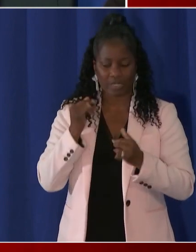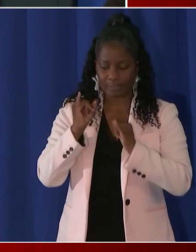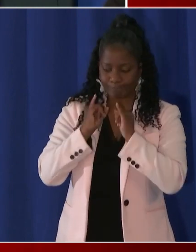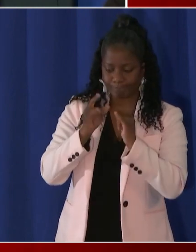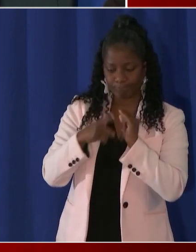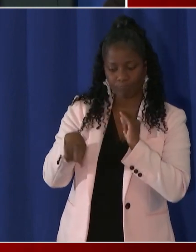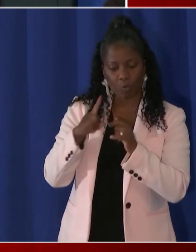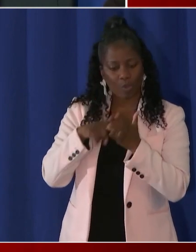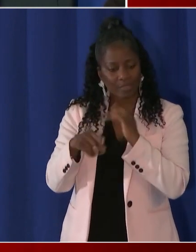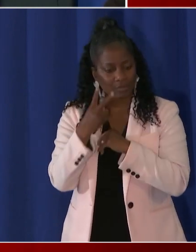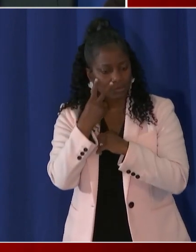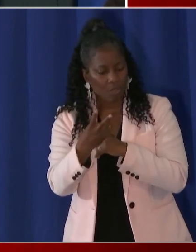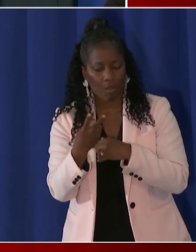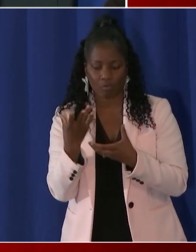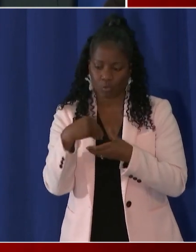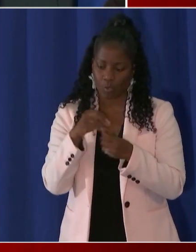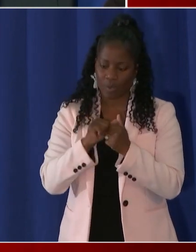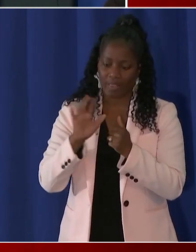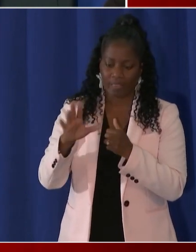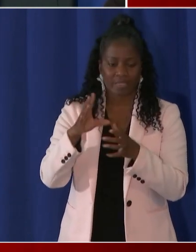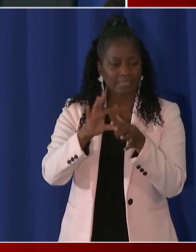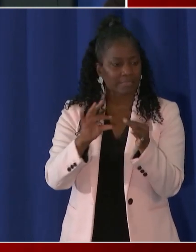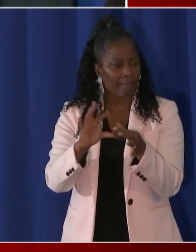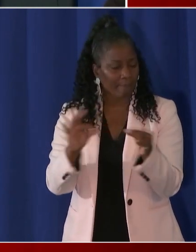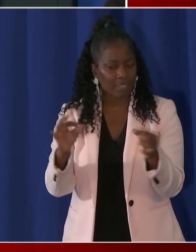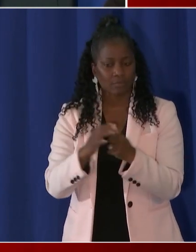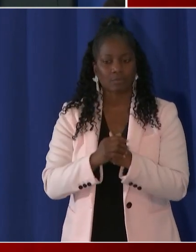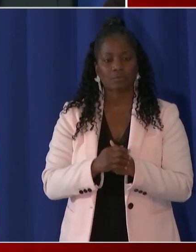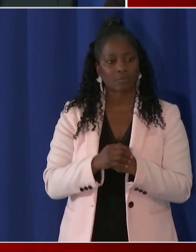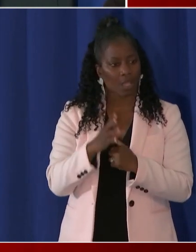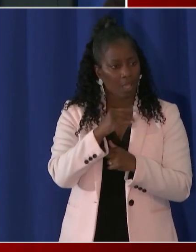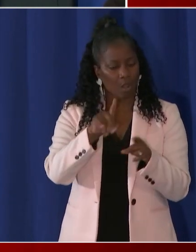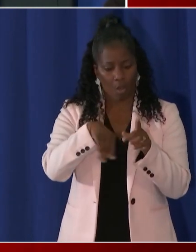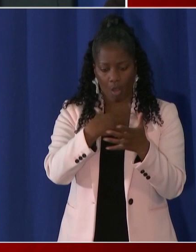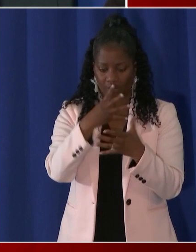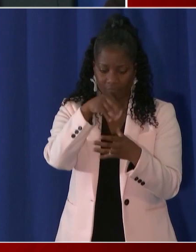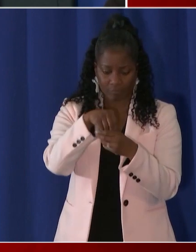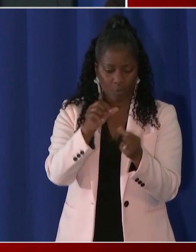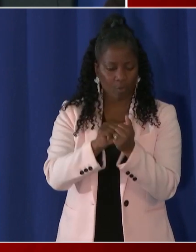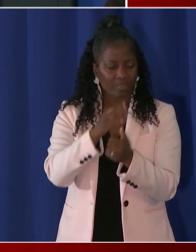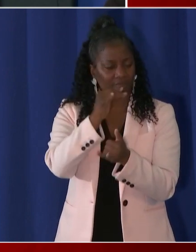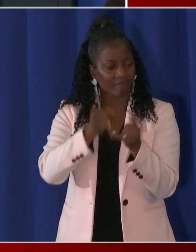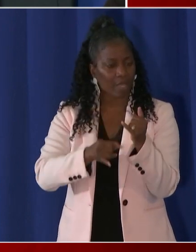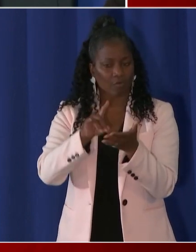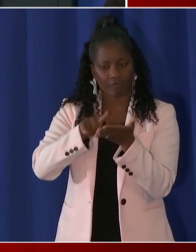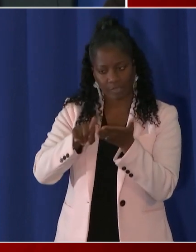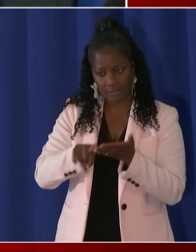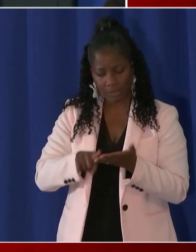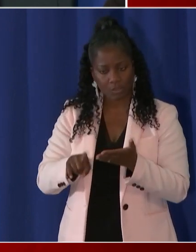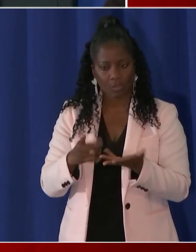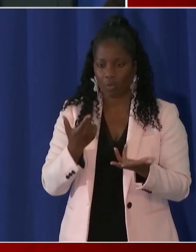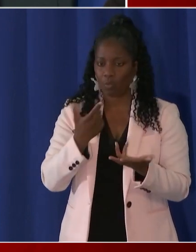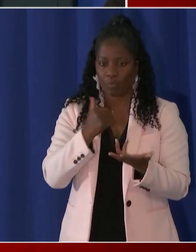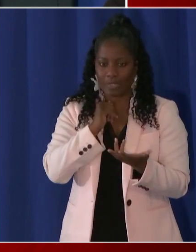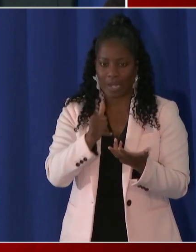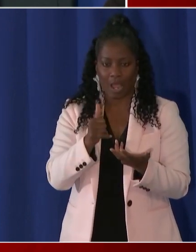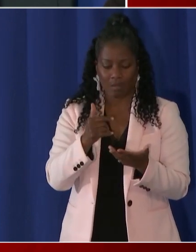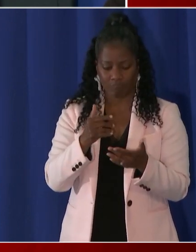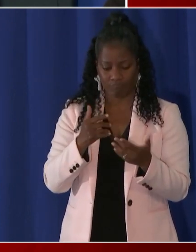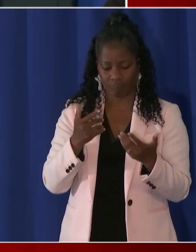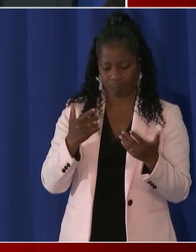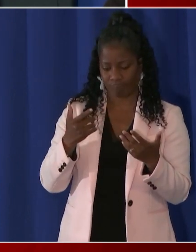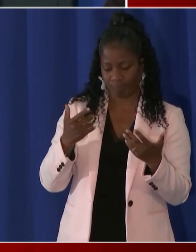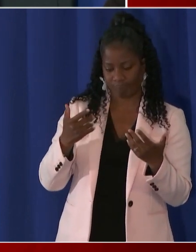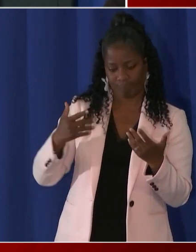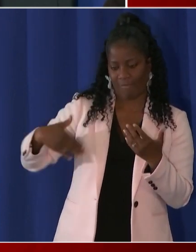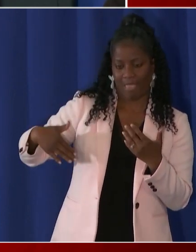saw, all part of their witness statements and so forth, and all of that will be included in the final investigation. And we're obviously not at the point where we can